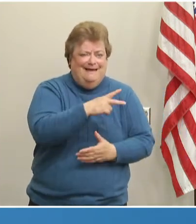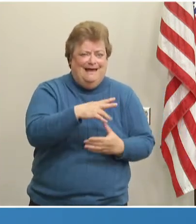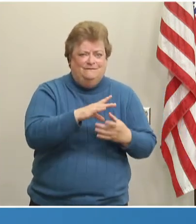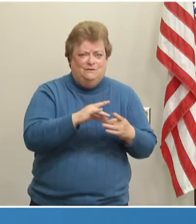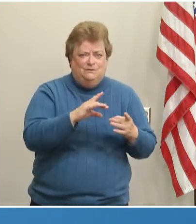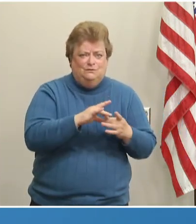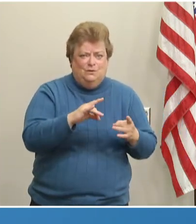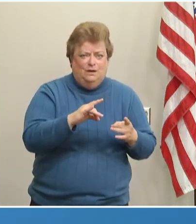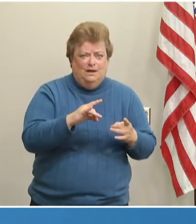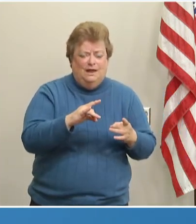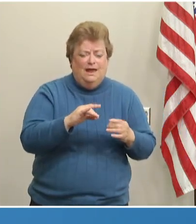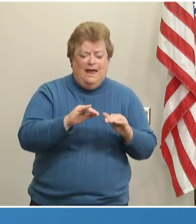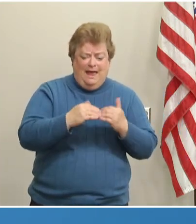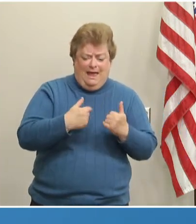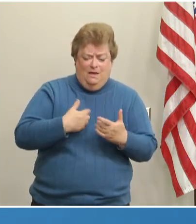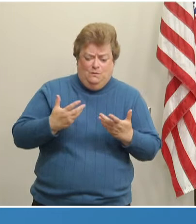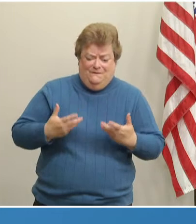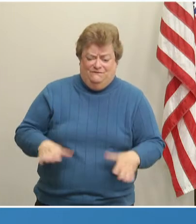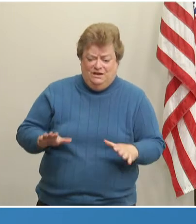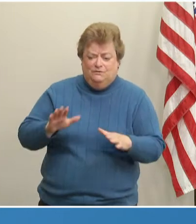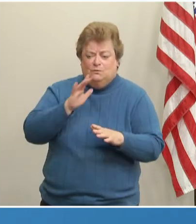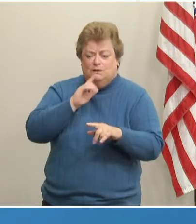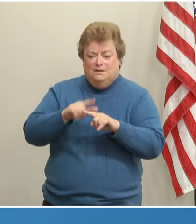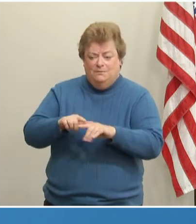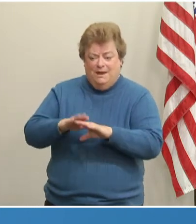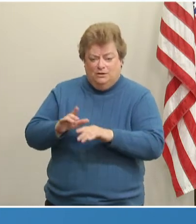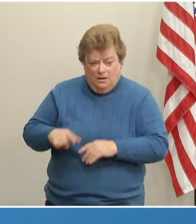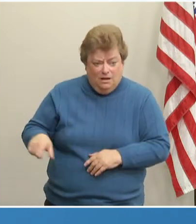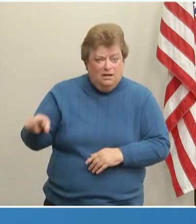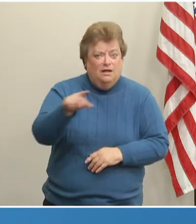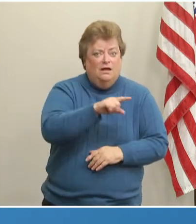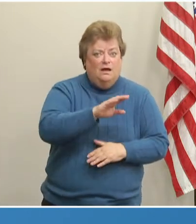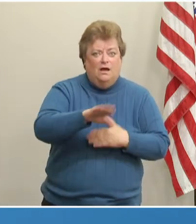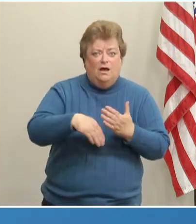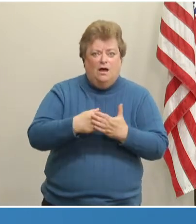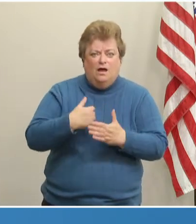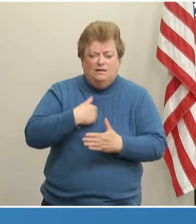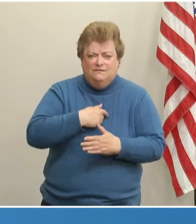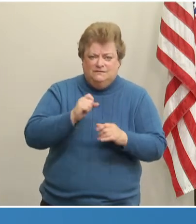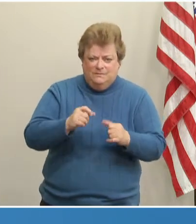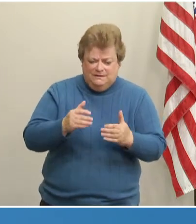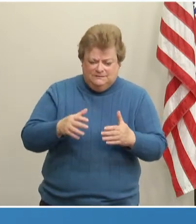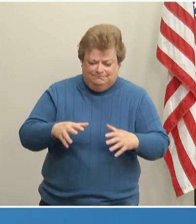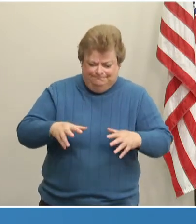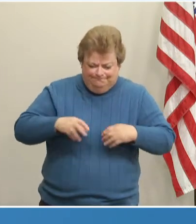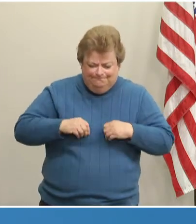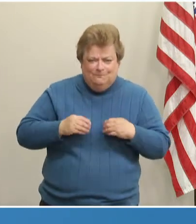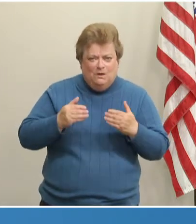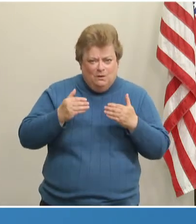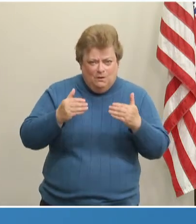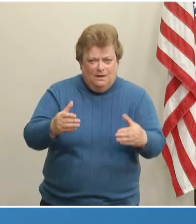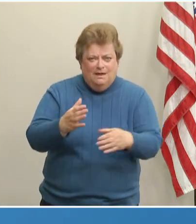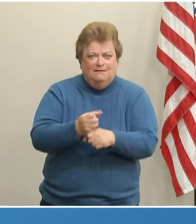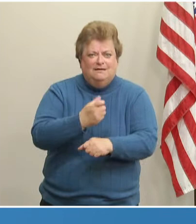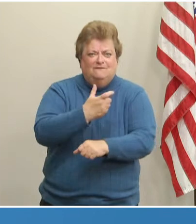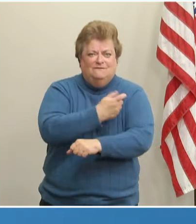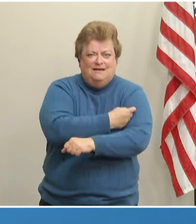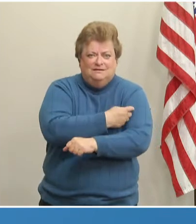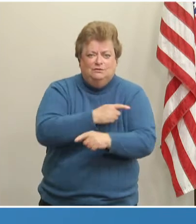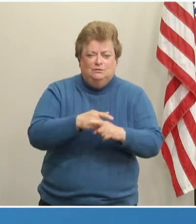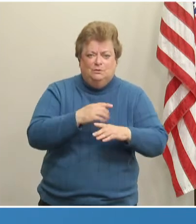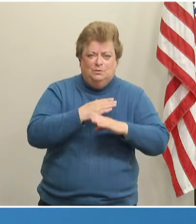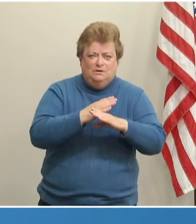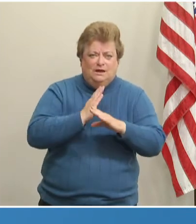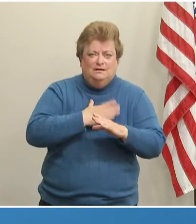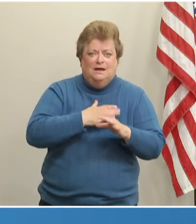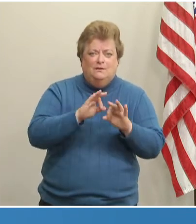chapter depends upon the rest of us. It depends upon all of us stepping forward to get vaccinated so that we can protect our families,